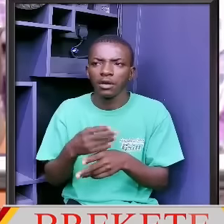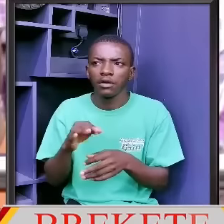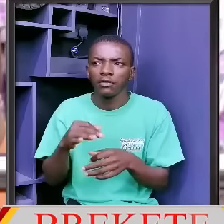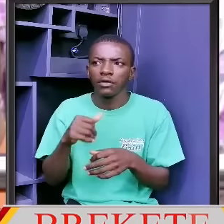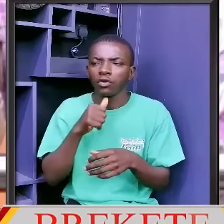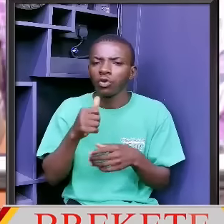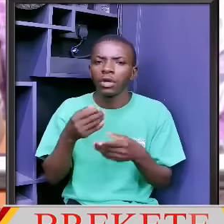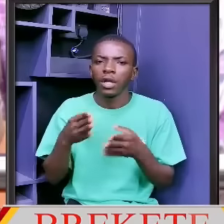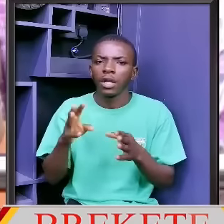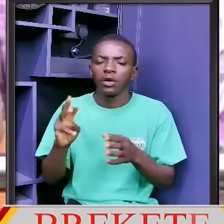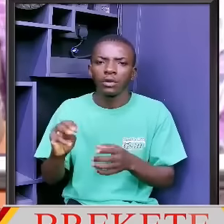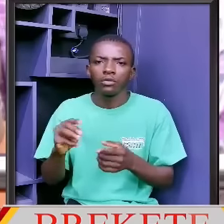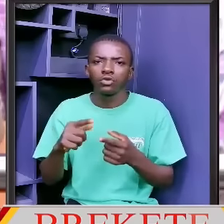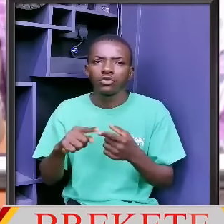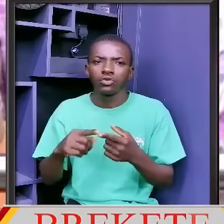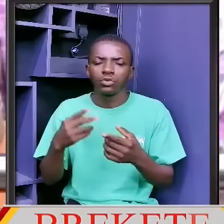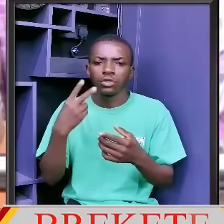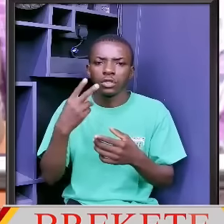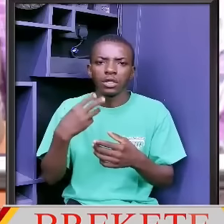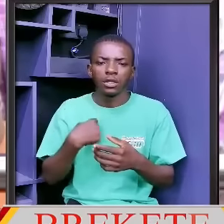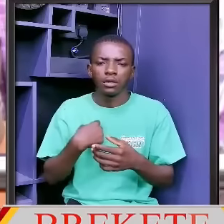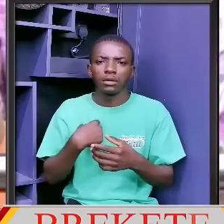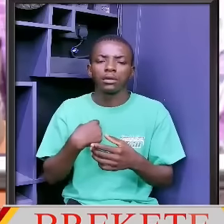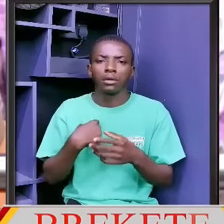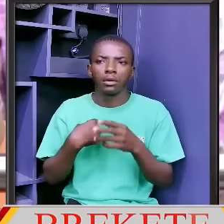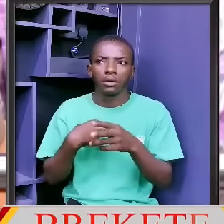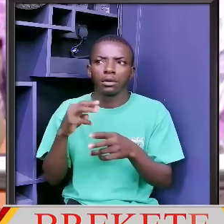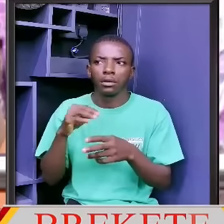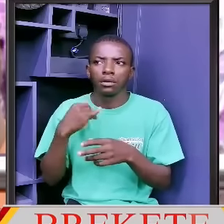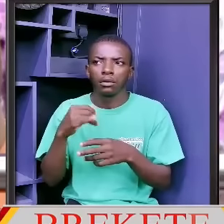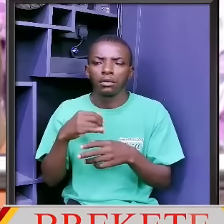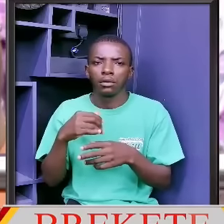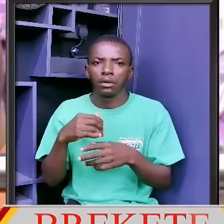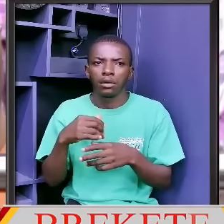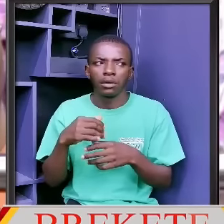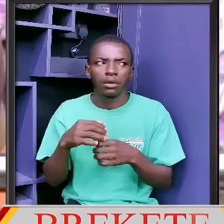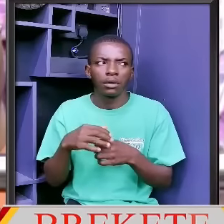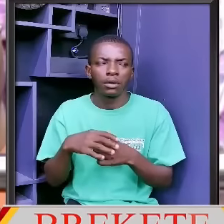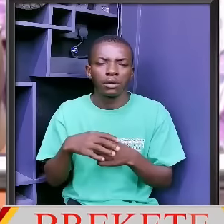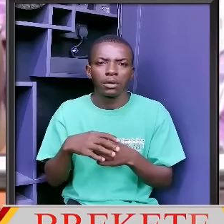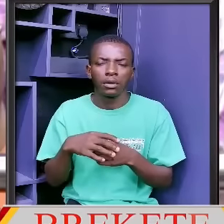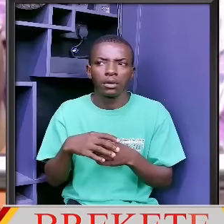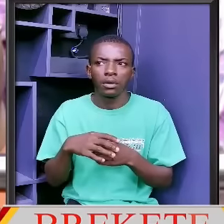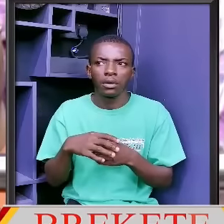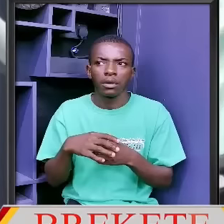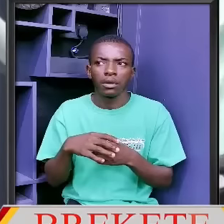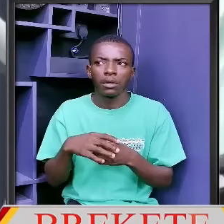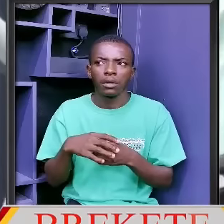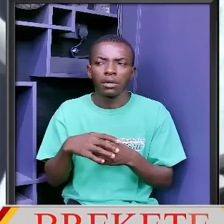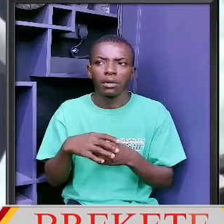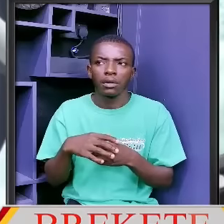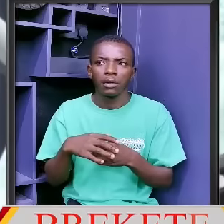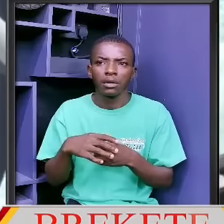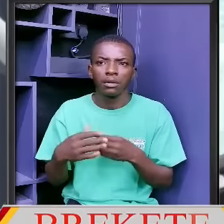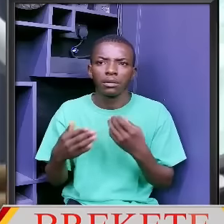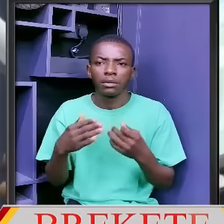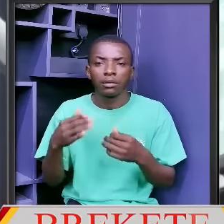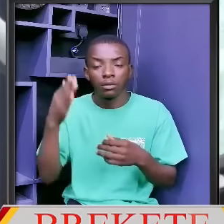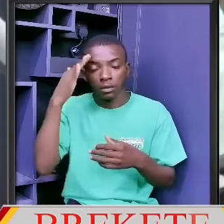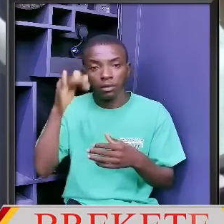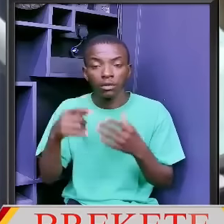come, they should not allow him to see him. My mother now told me, I said, maybe the former person sabi and say, na thief he